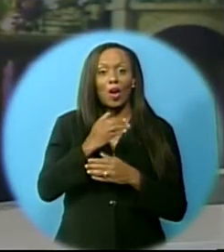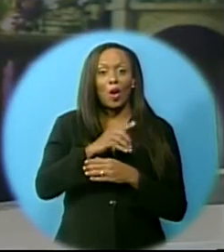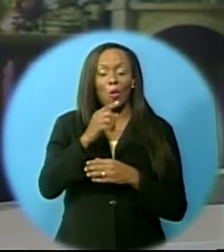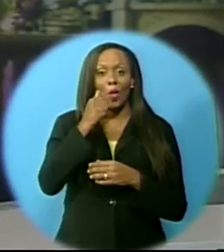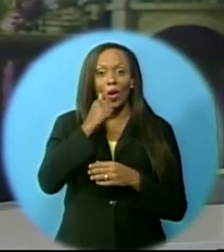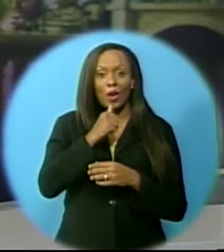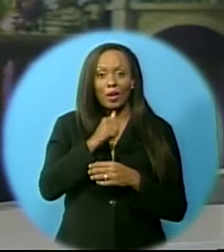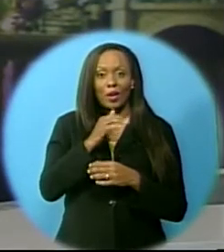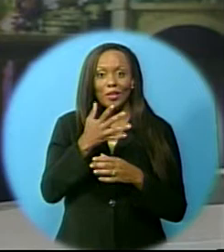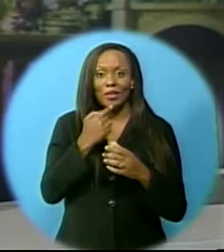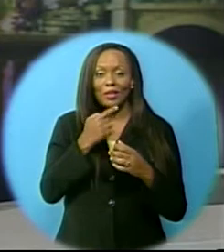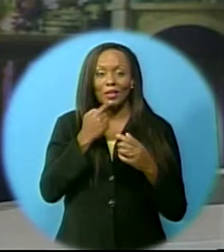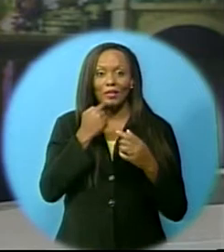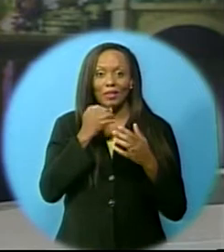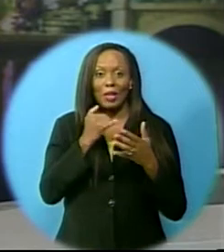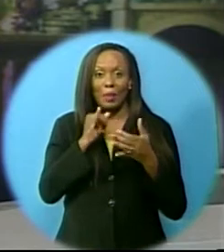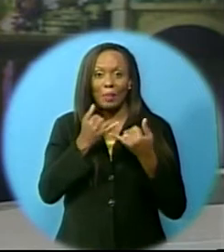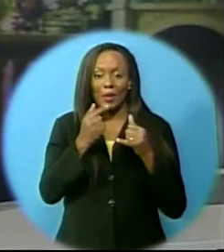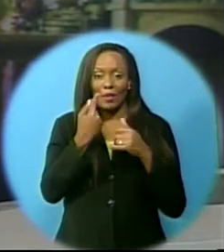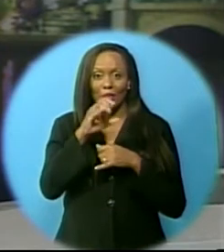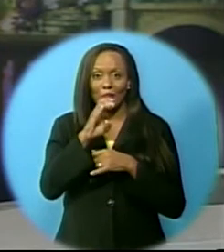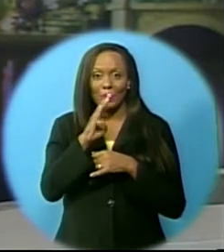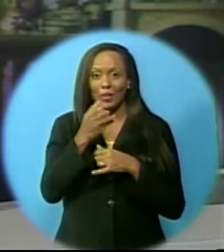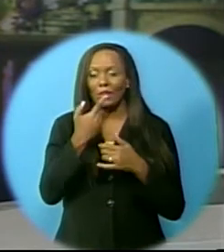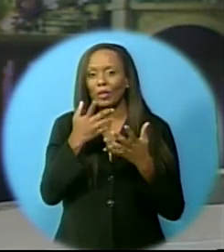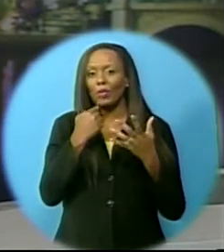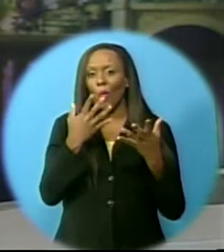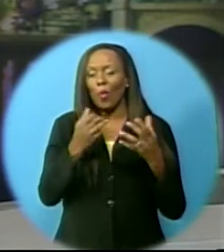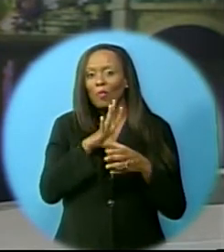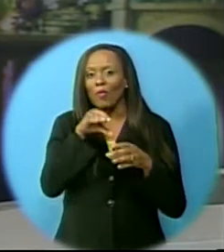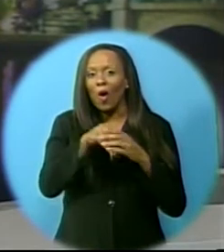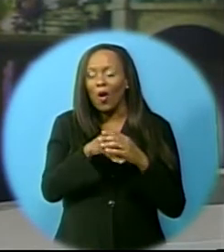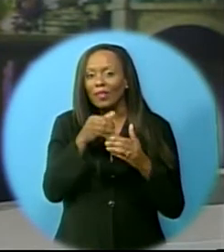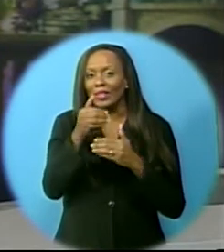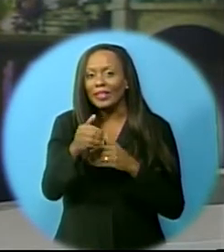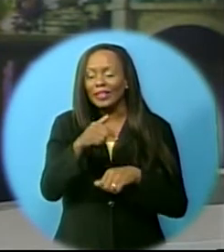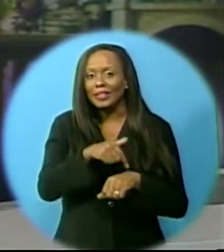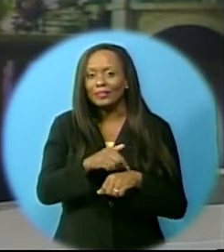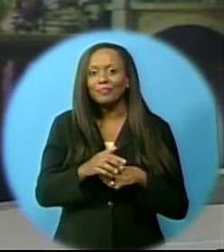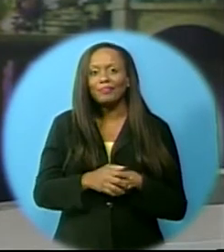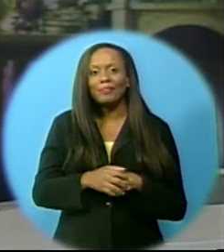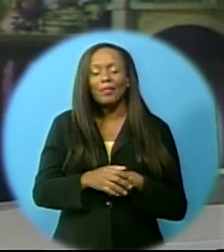play the next match. Well, that total proved a bit too much for the Wesleyan 11,